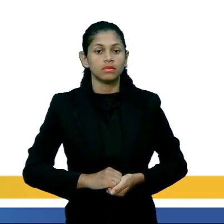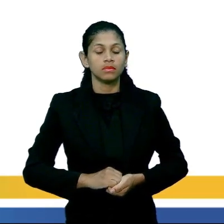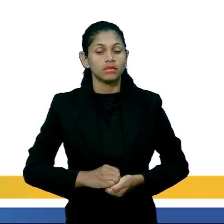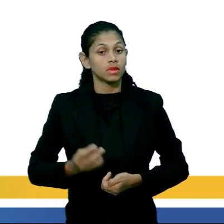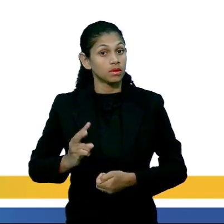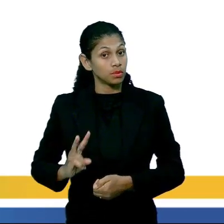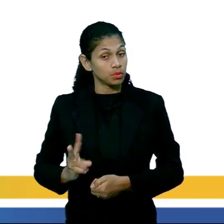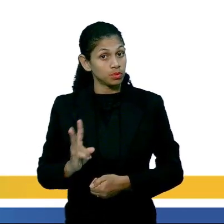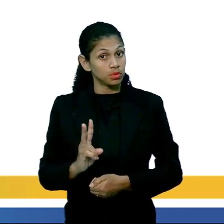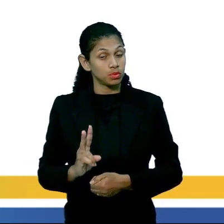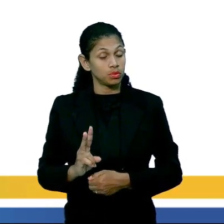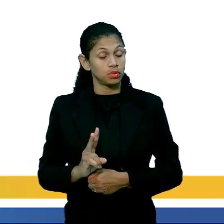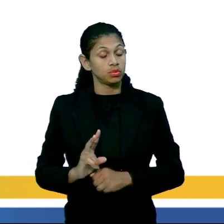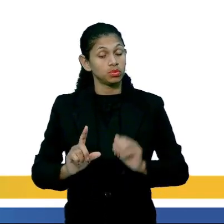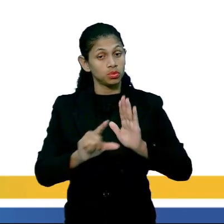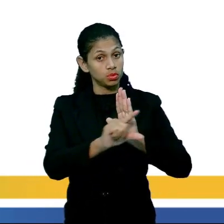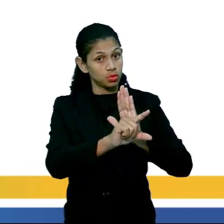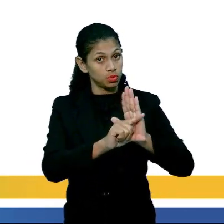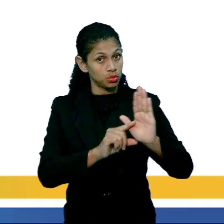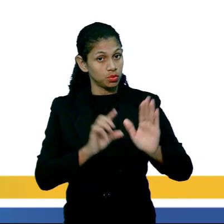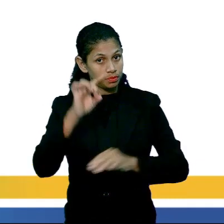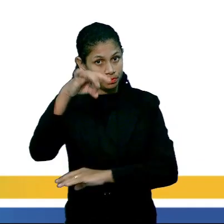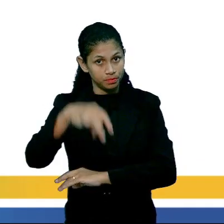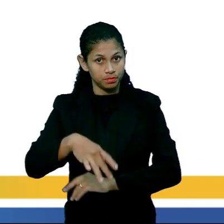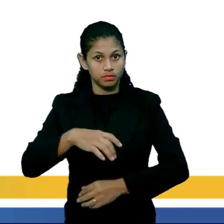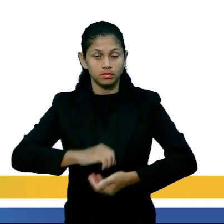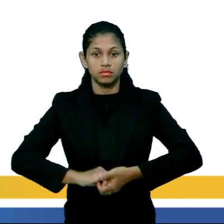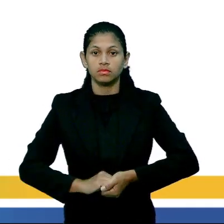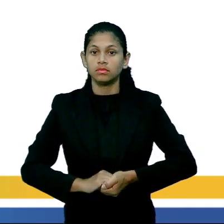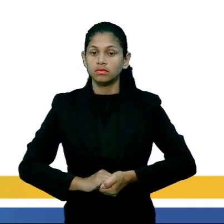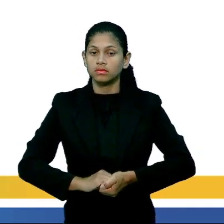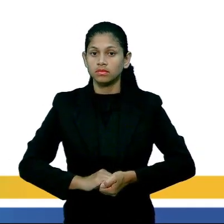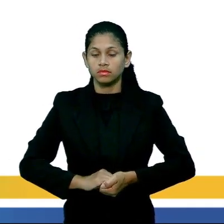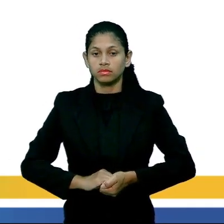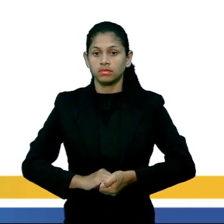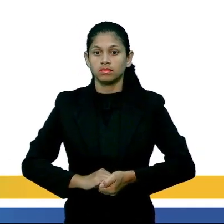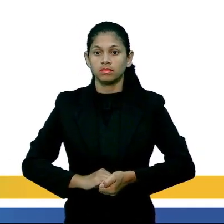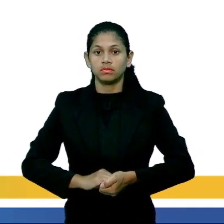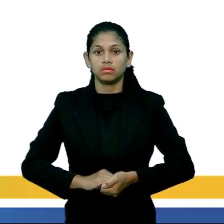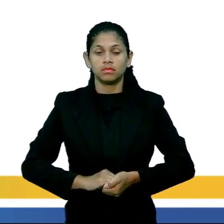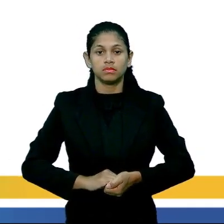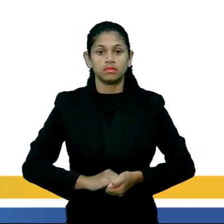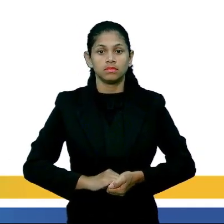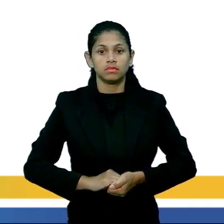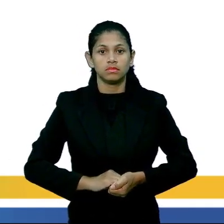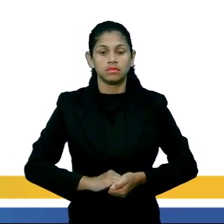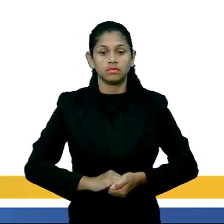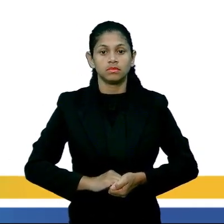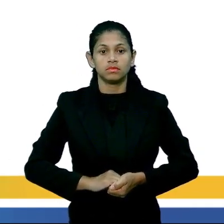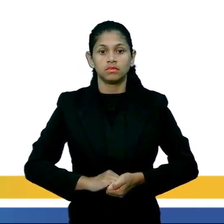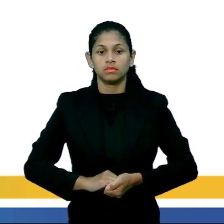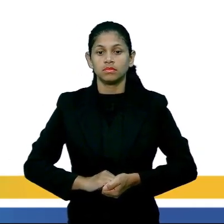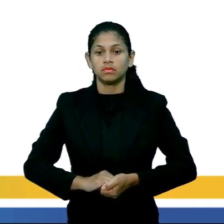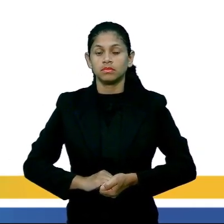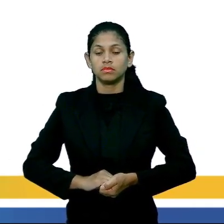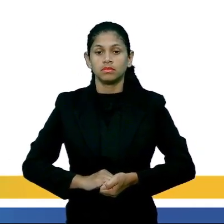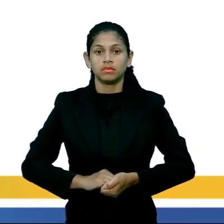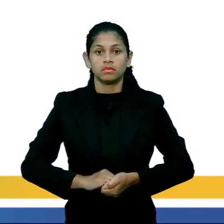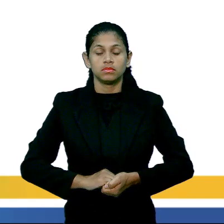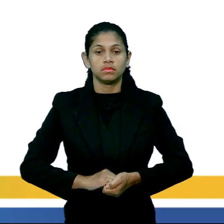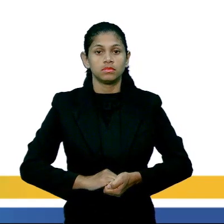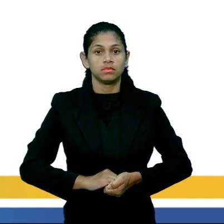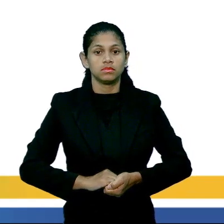Continuando aí no último parágrafo, nós temos: The event discussed the need to create Portuguese